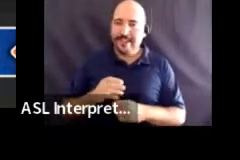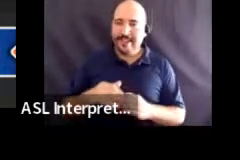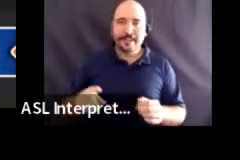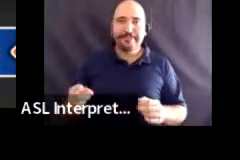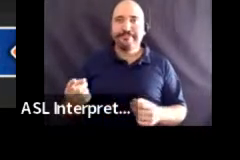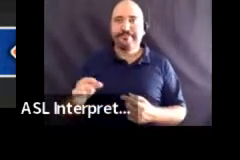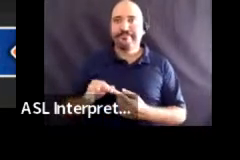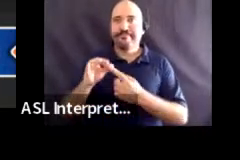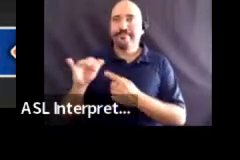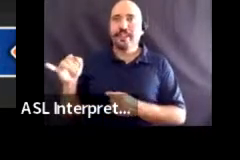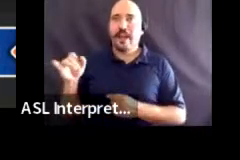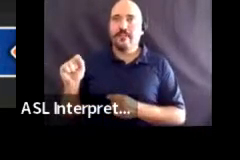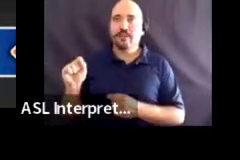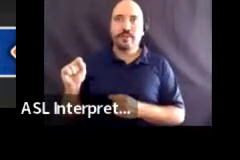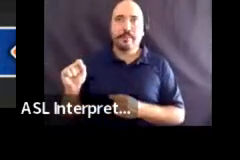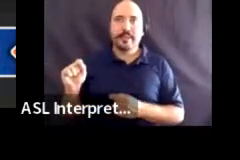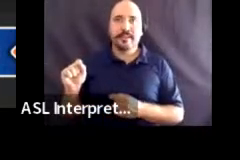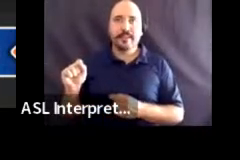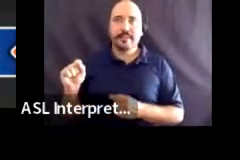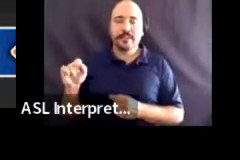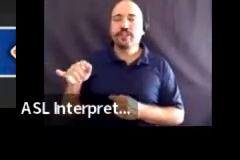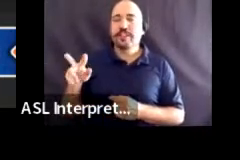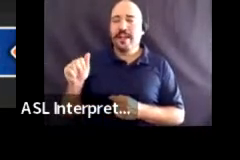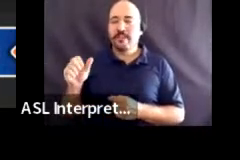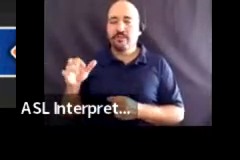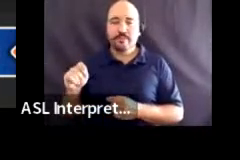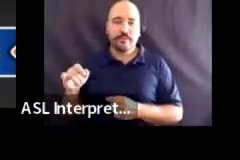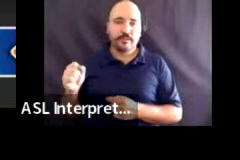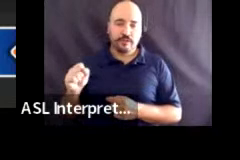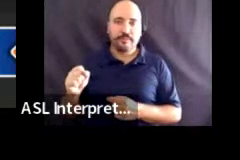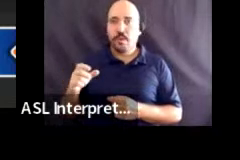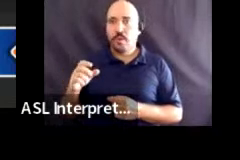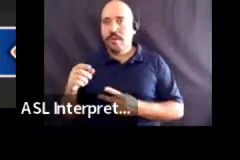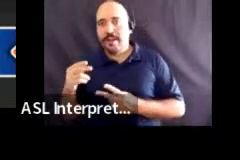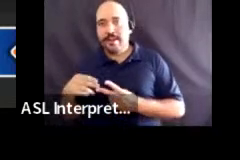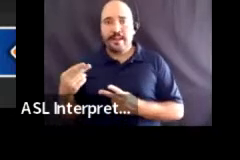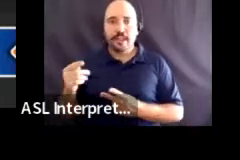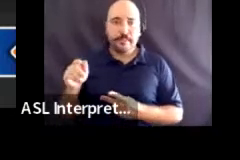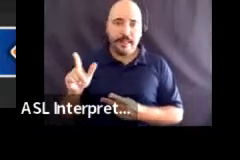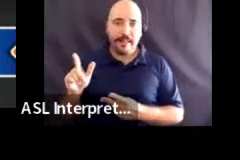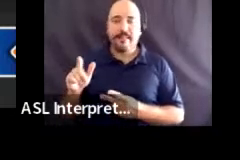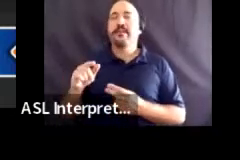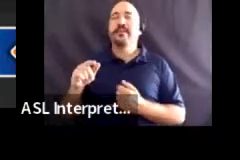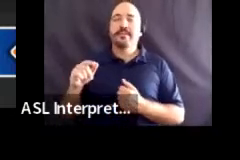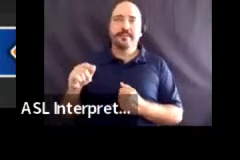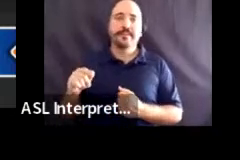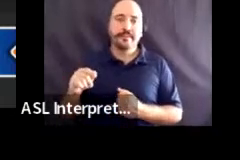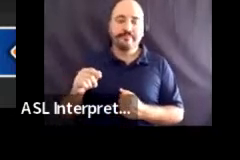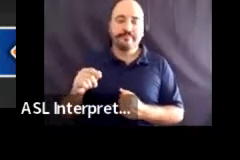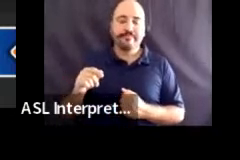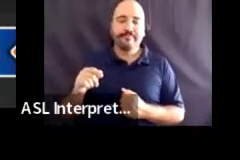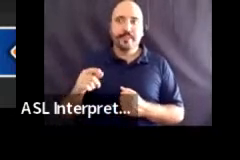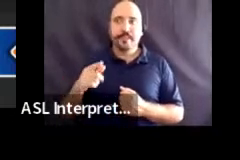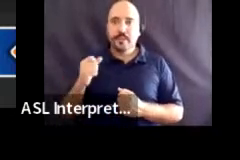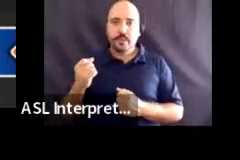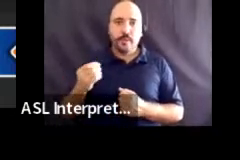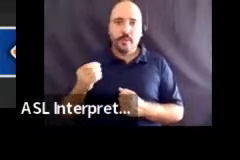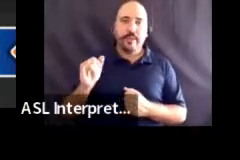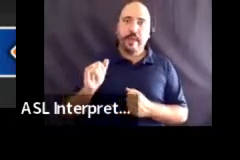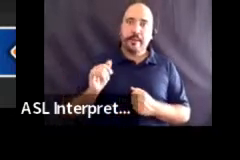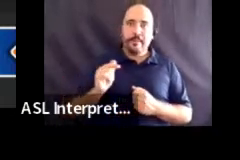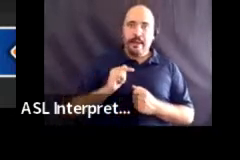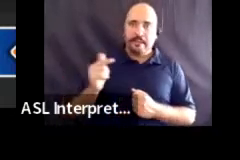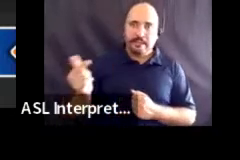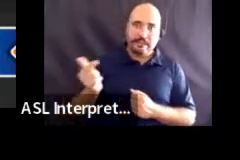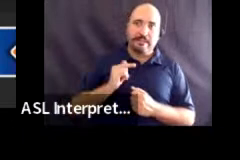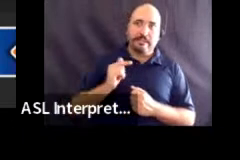just plain JavaScript and HTML. So the back and forth really of working with Wale. You know, we